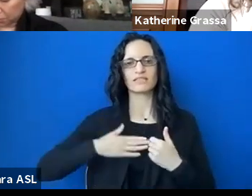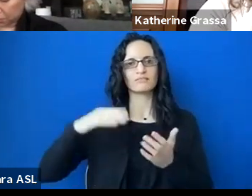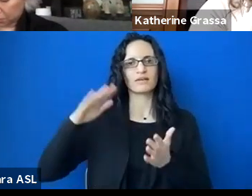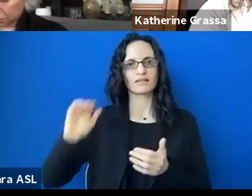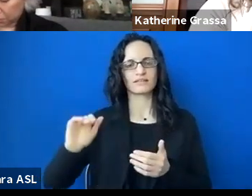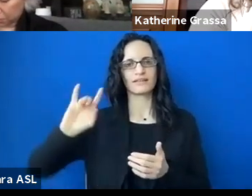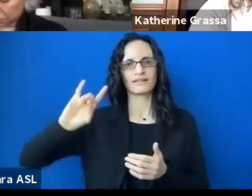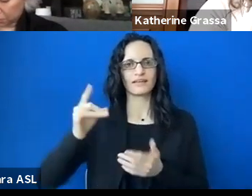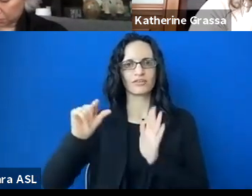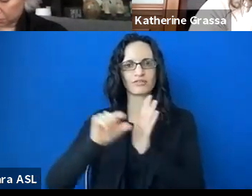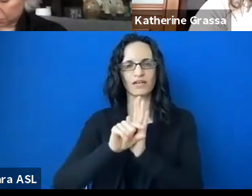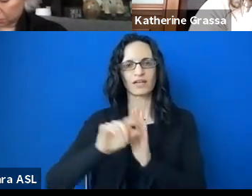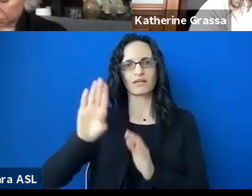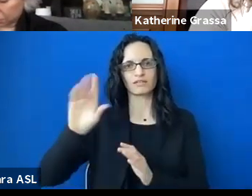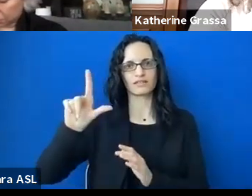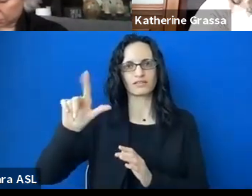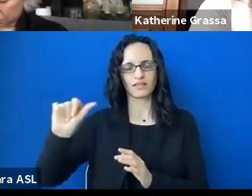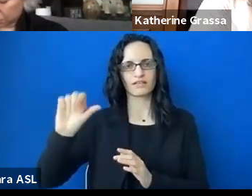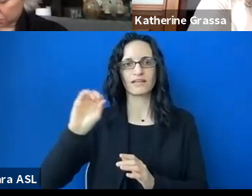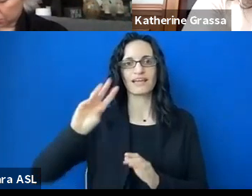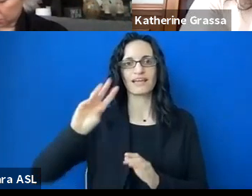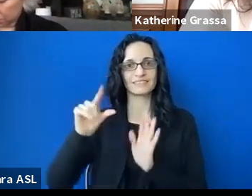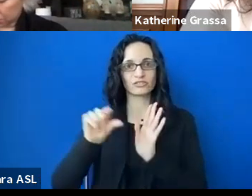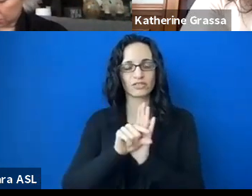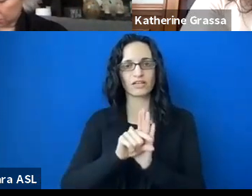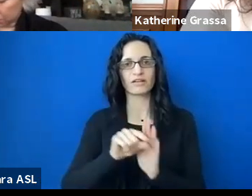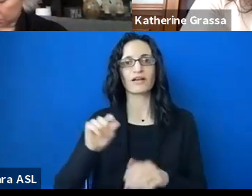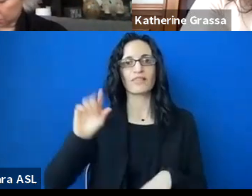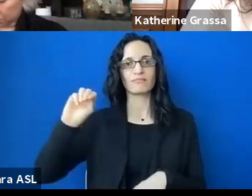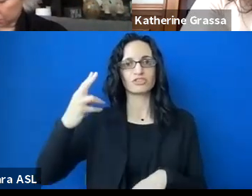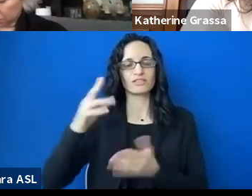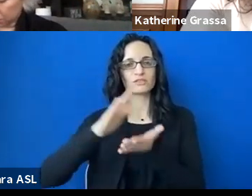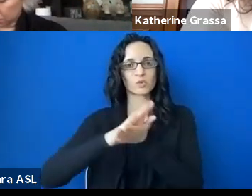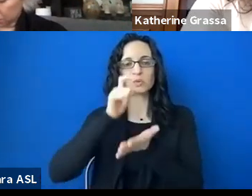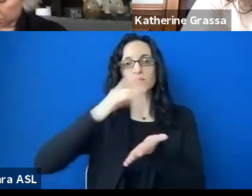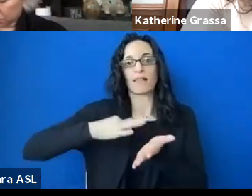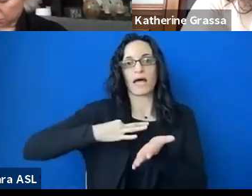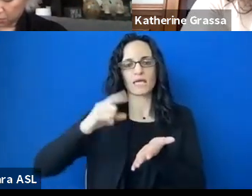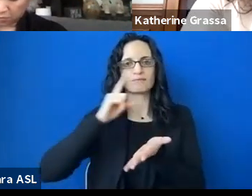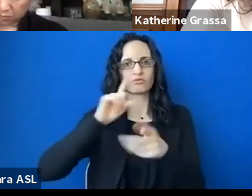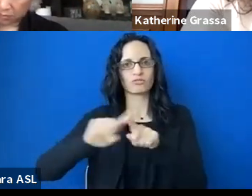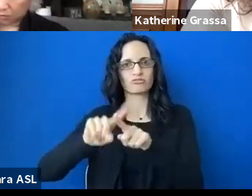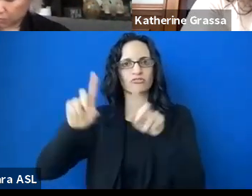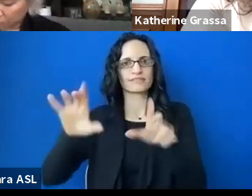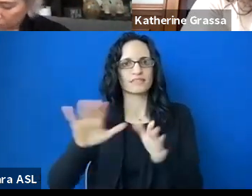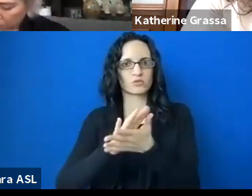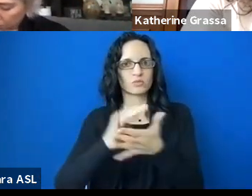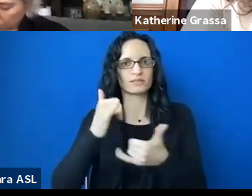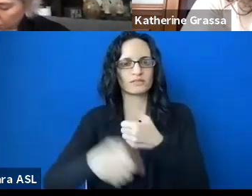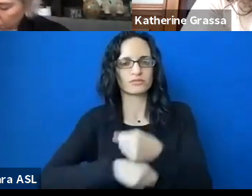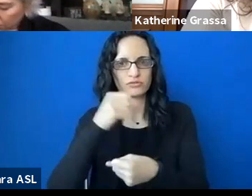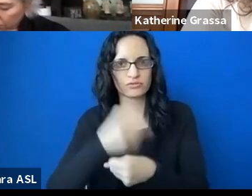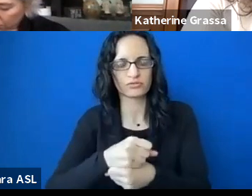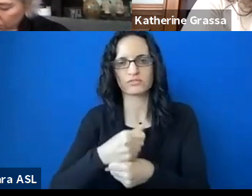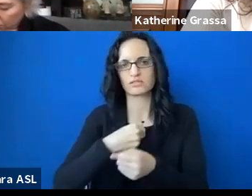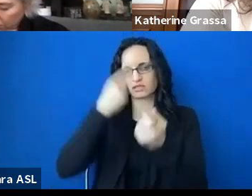Latin Academy and a sixth grader at the Mission Hill School who is applying to exam schools this year. I would largely echo the sentiments of the last